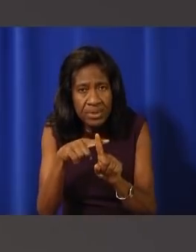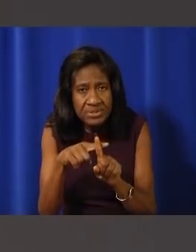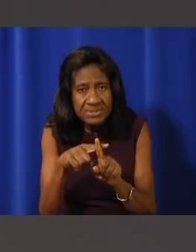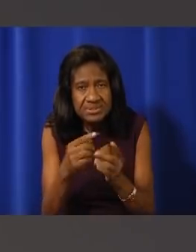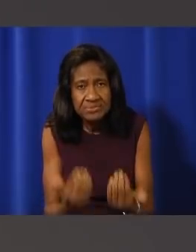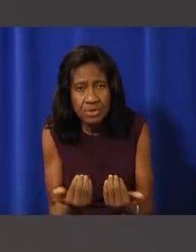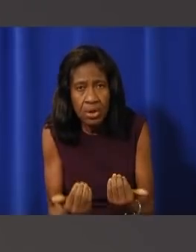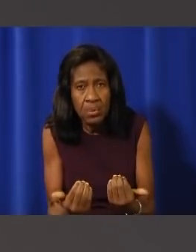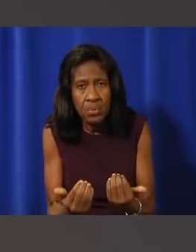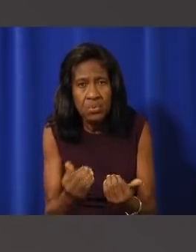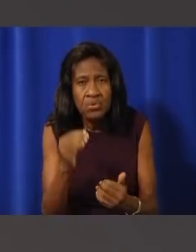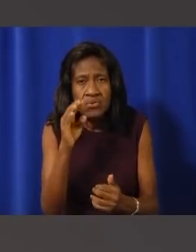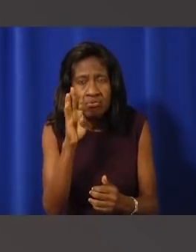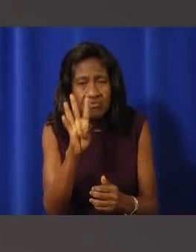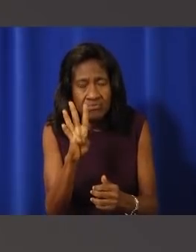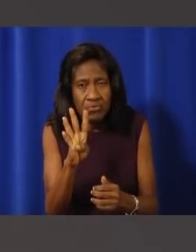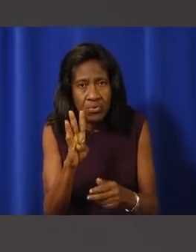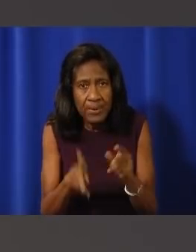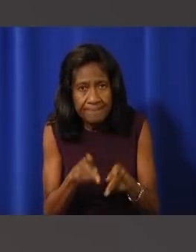of 4 related to that.